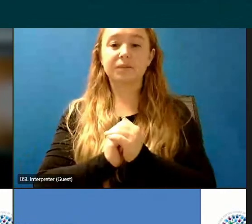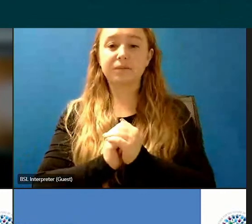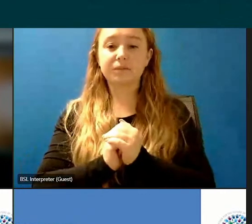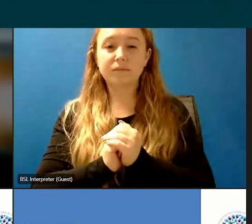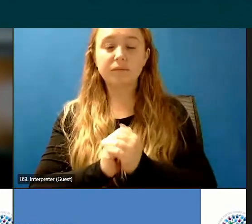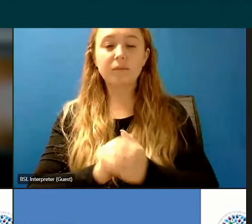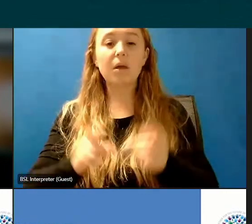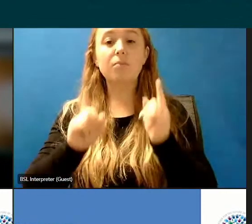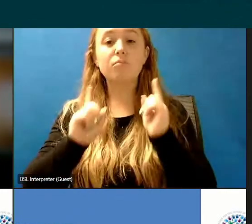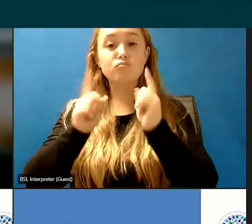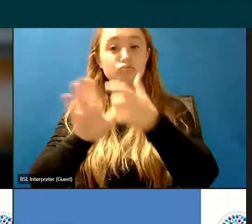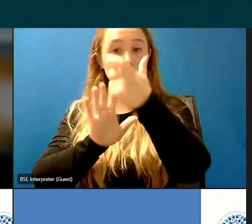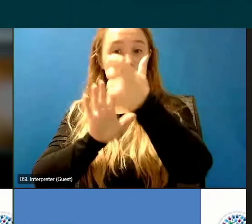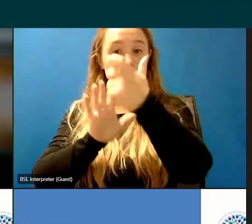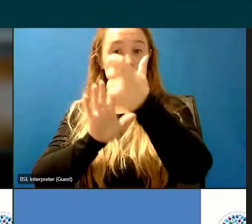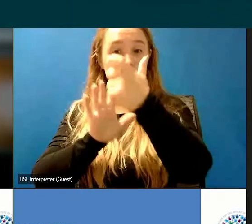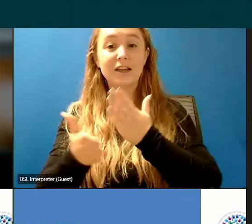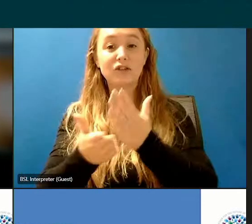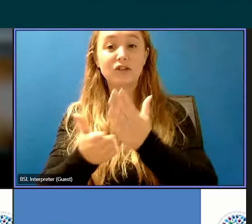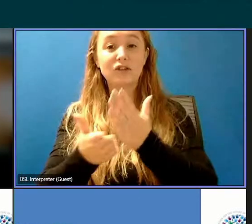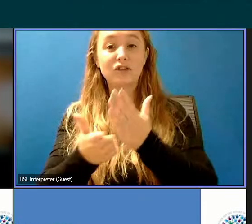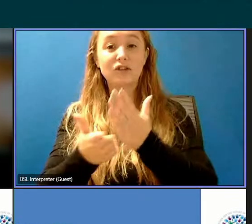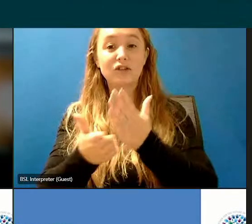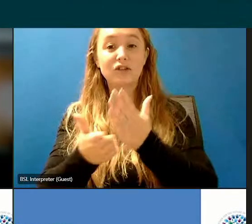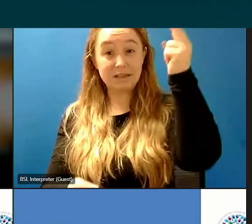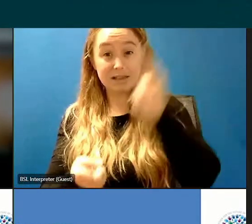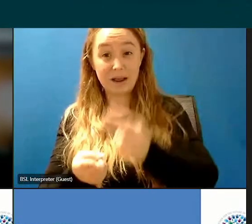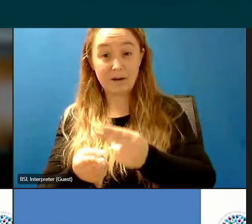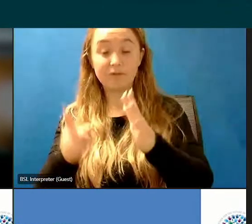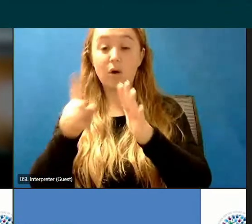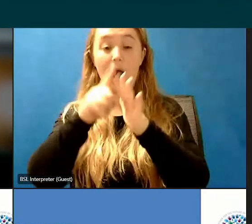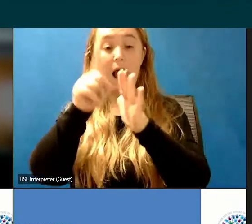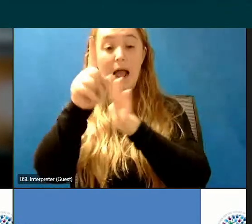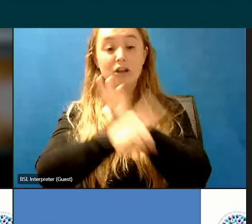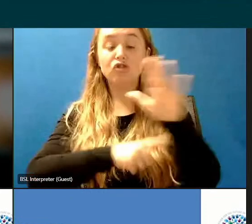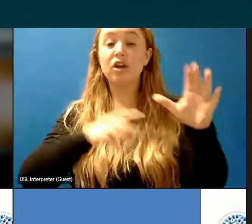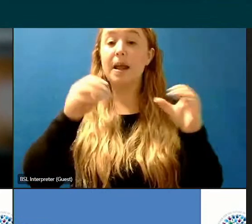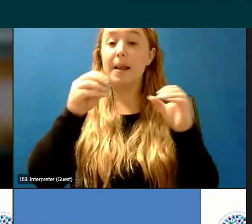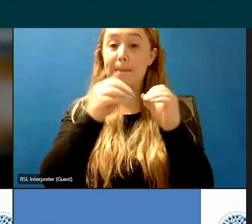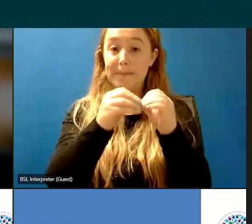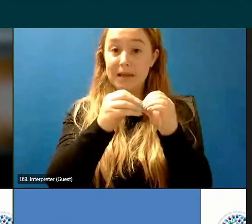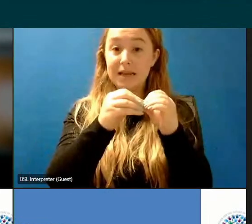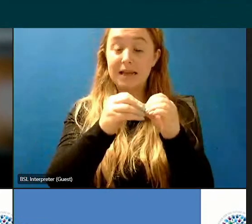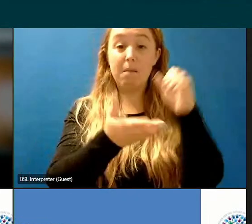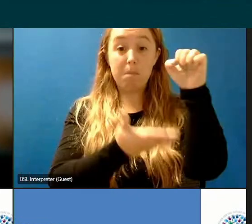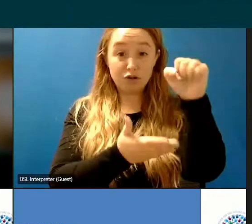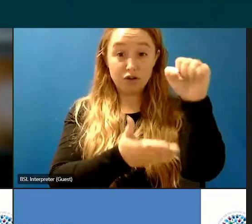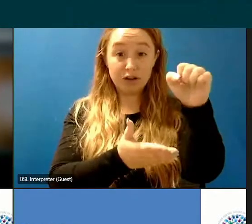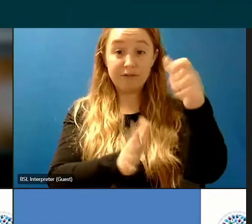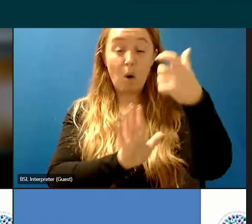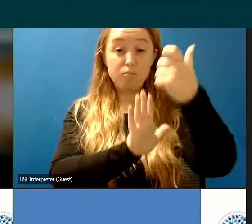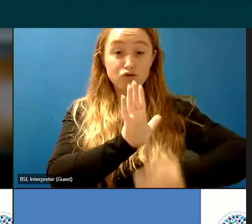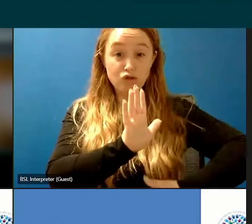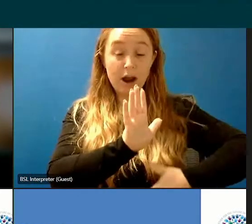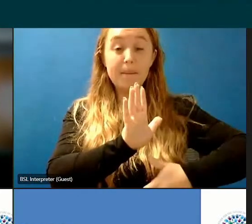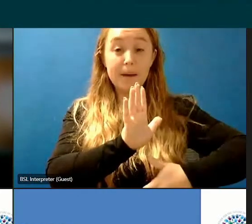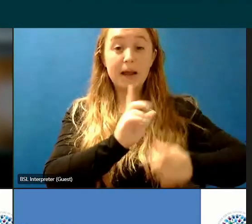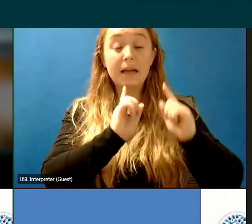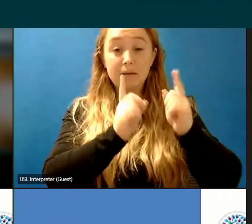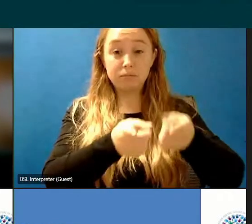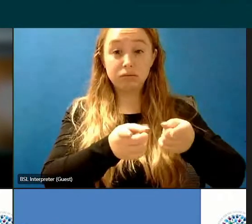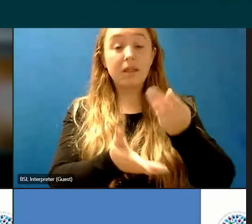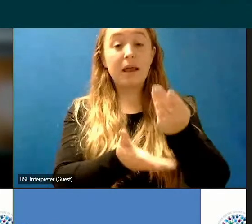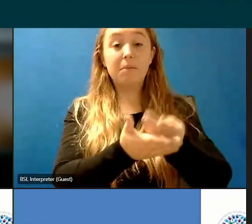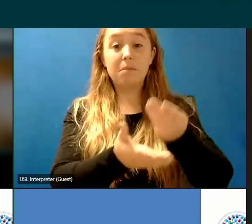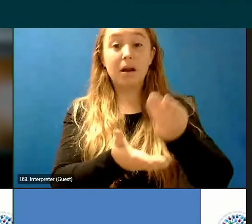prescribing and getting the cost down, because when you look at the IJB budget and the amount of money it's spent on prescribing, then clearly that takes money